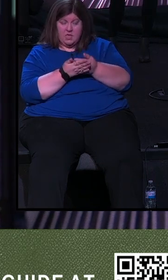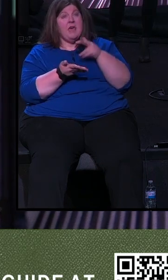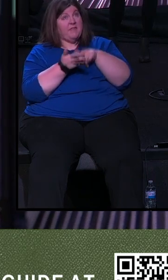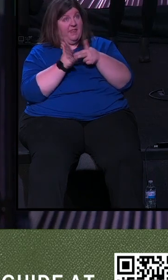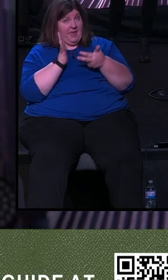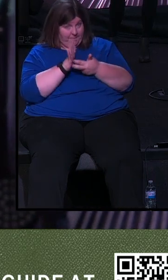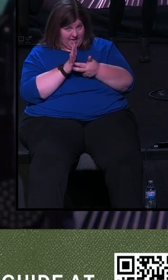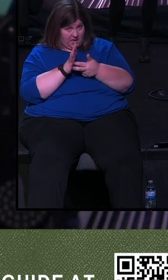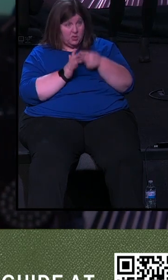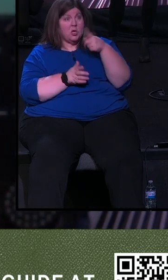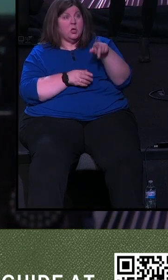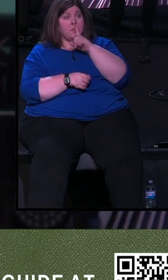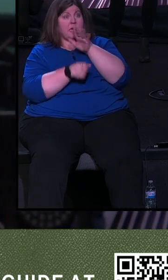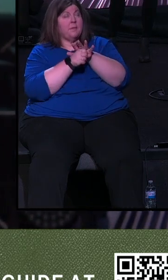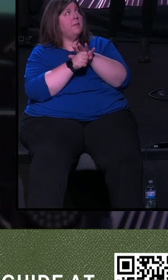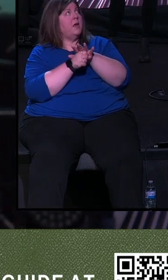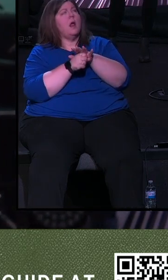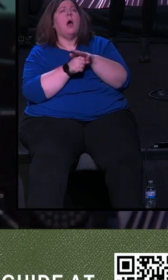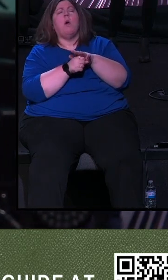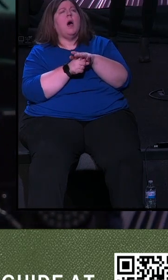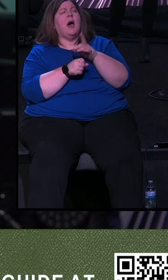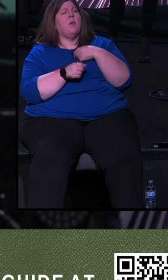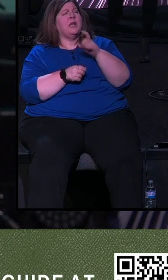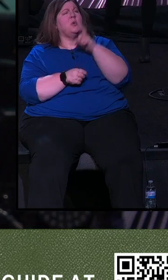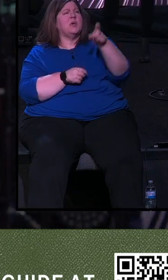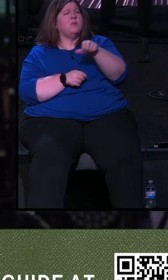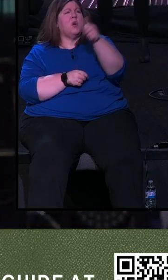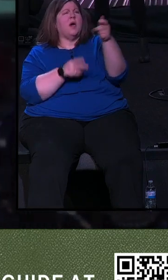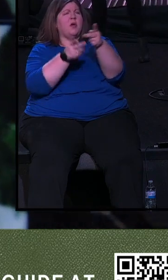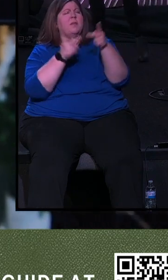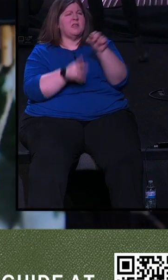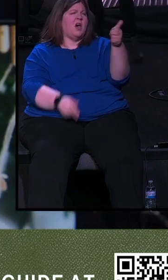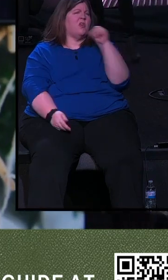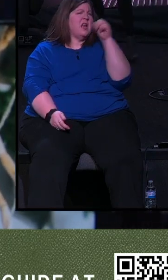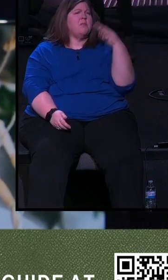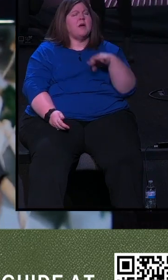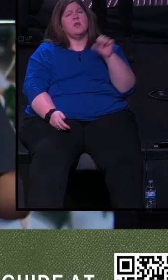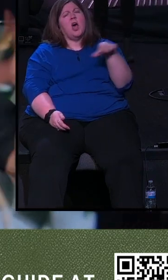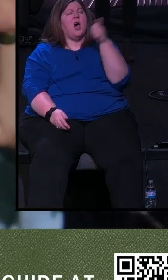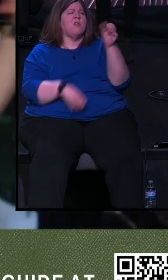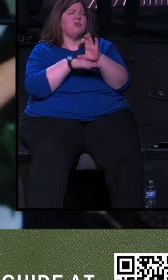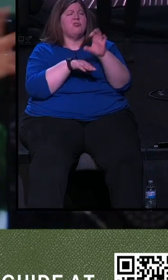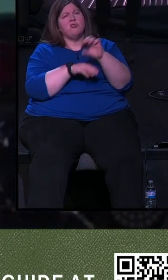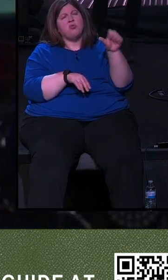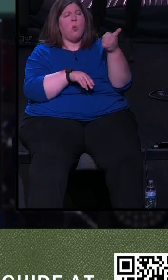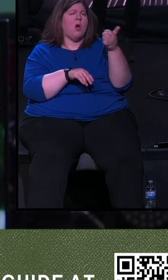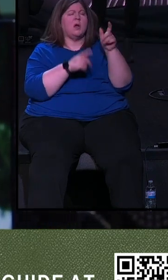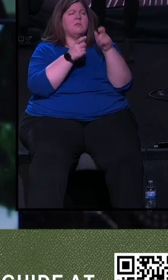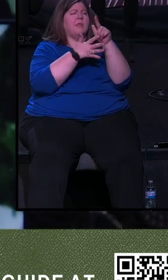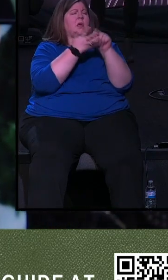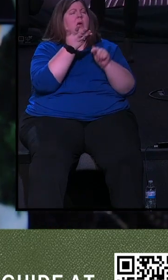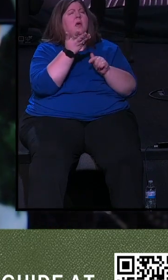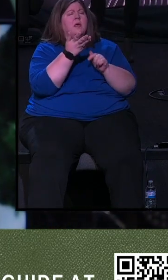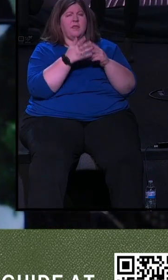go, Lord, I want to give this outside of here, outside of the church or some other nonprofit or another church or another mission or a missionary or a ministry or something else